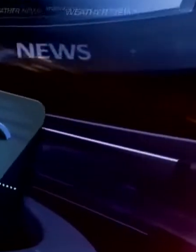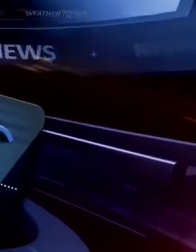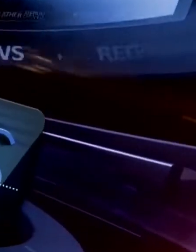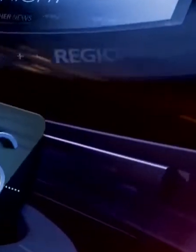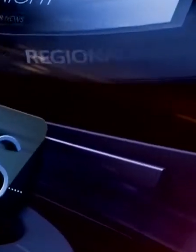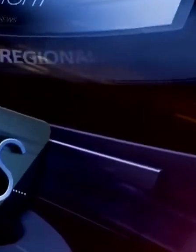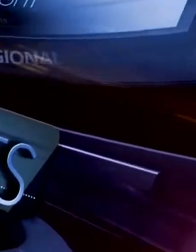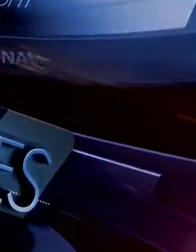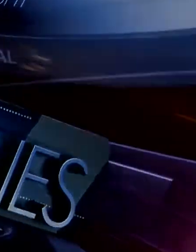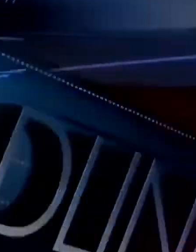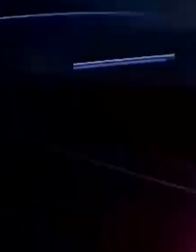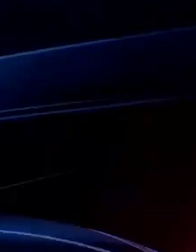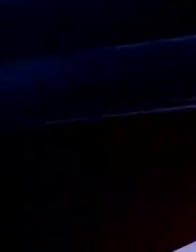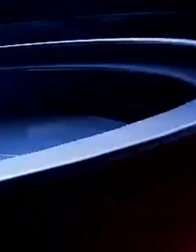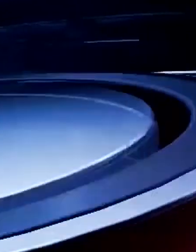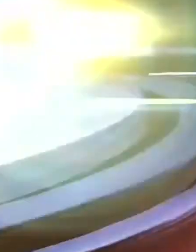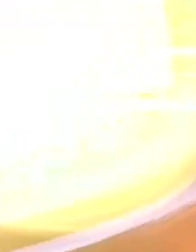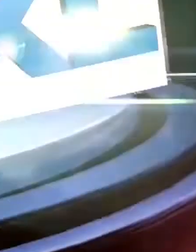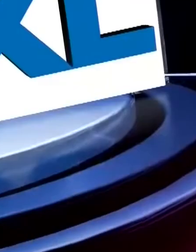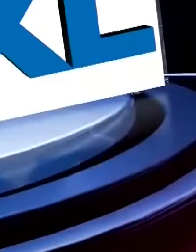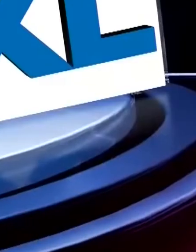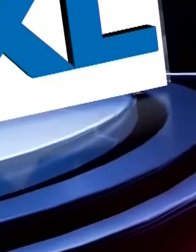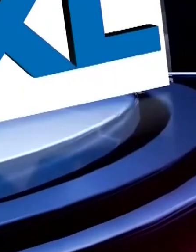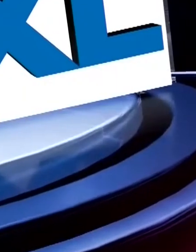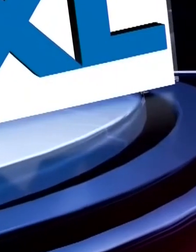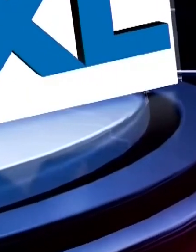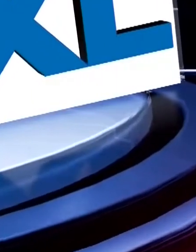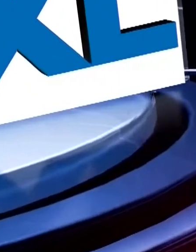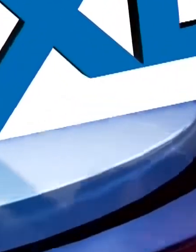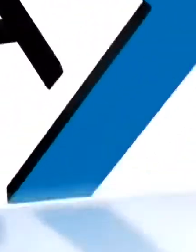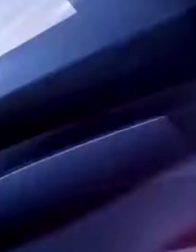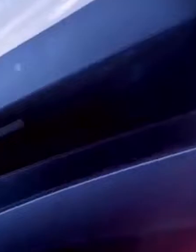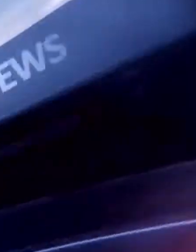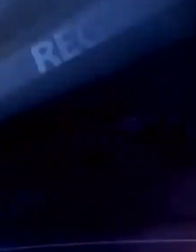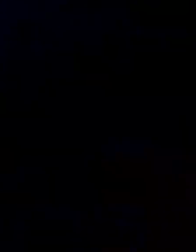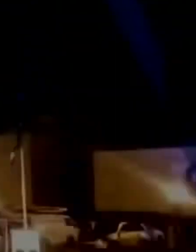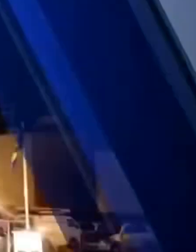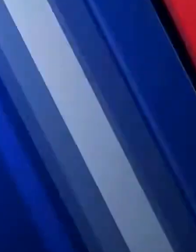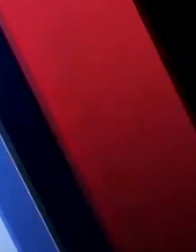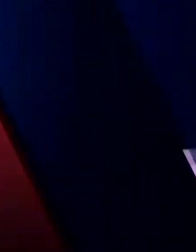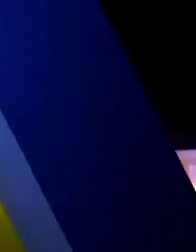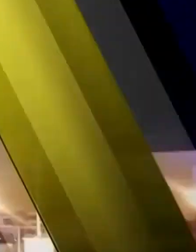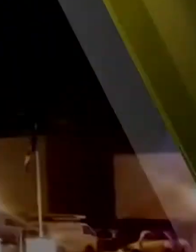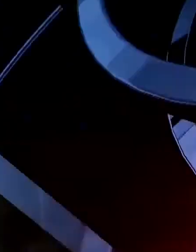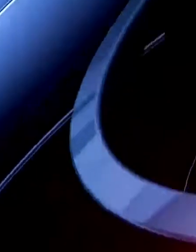Newsnight Headlines was brought to you compliments Omega XL.